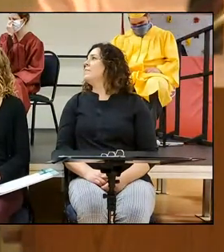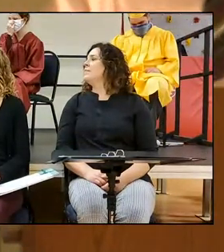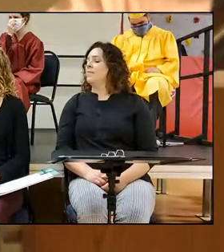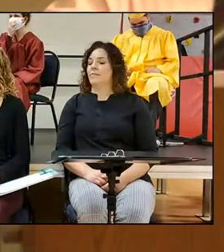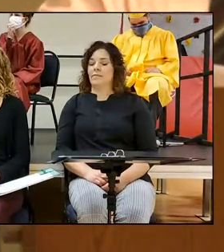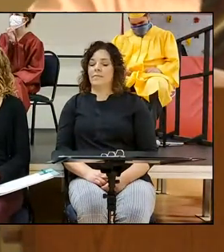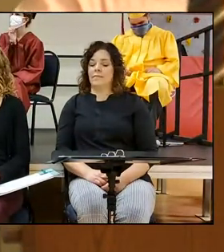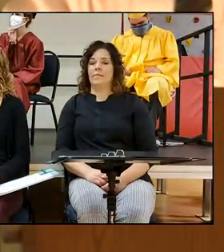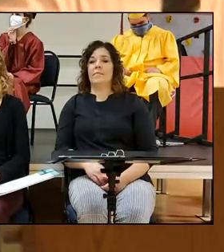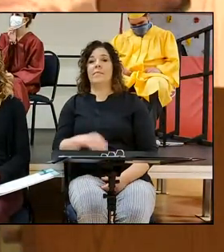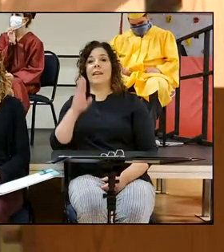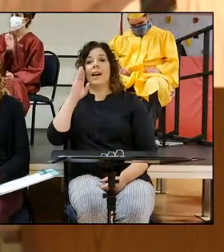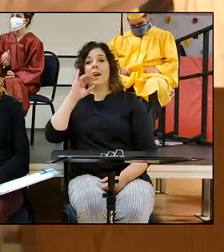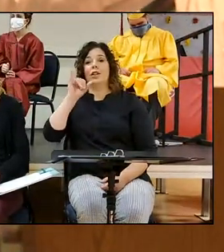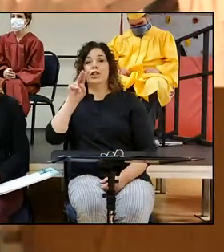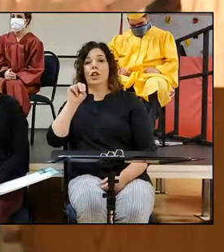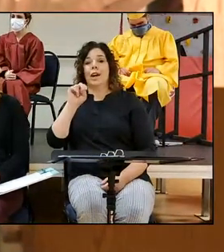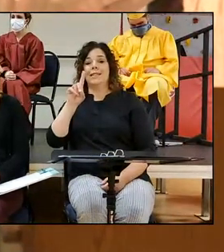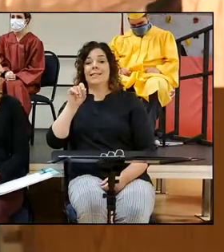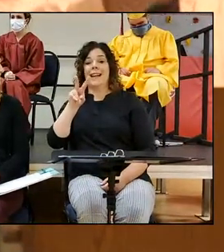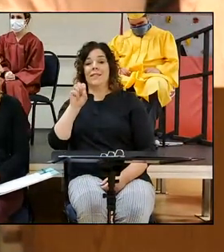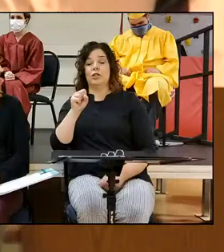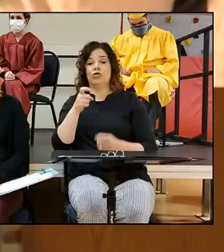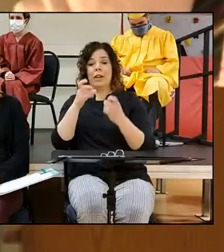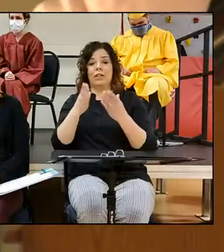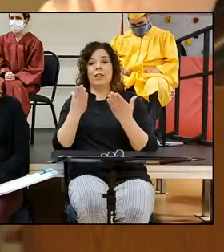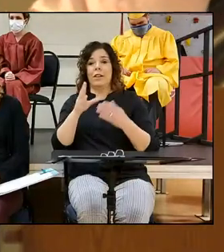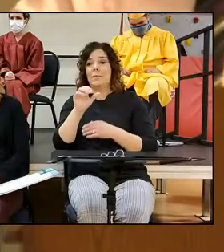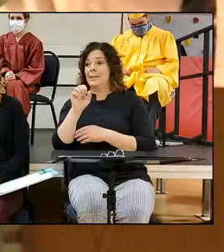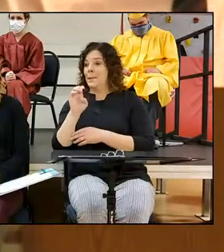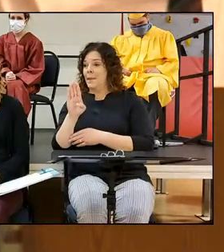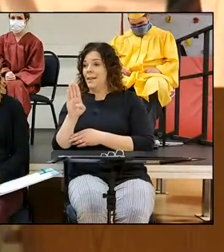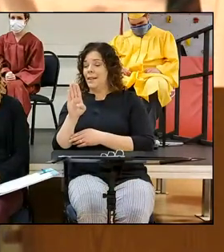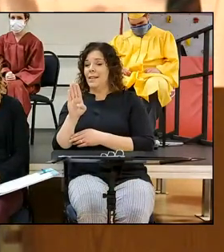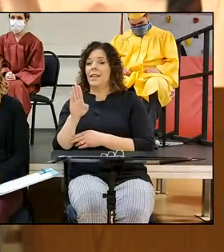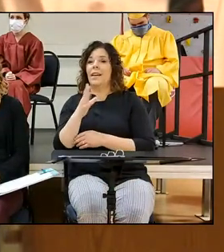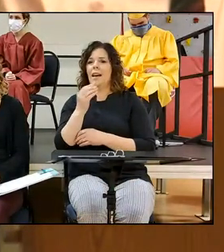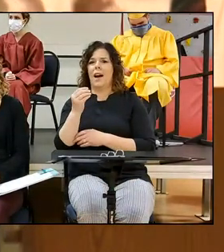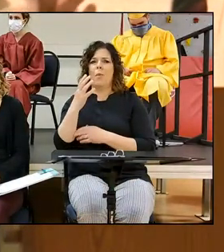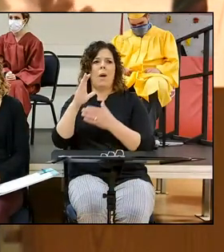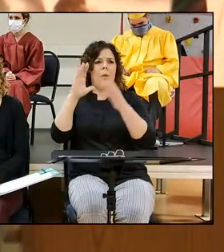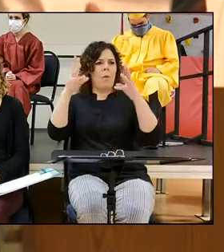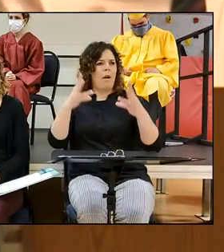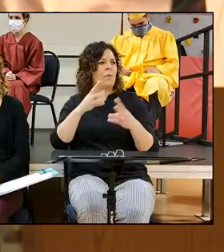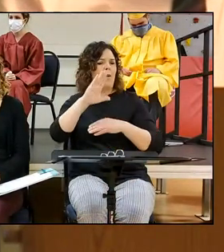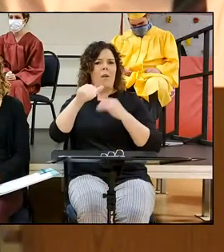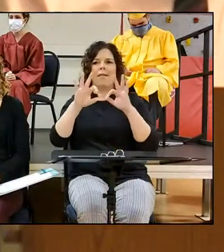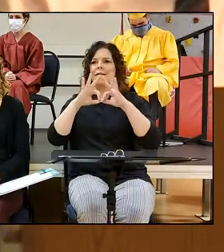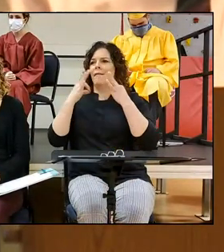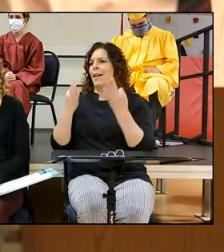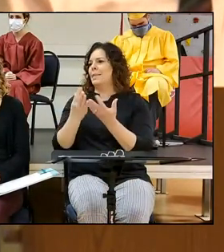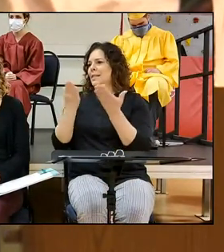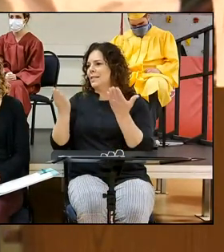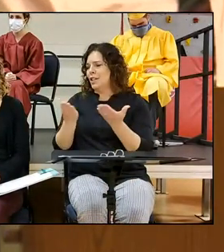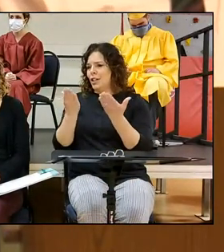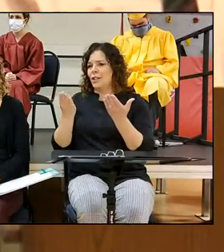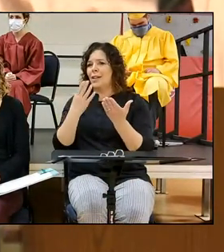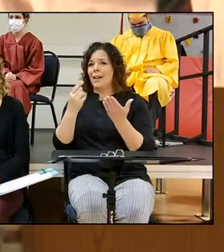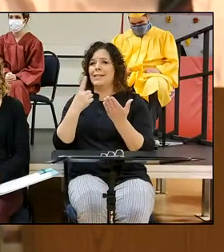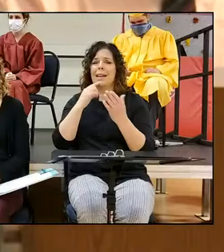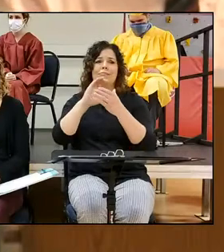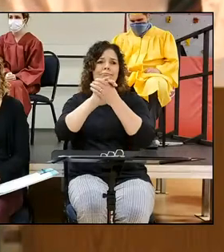He pulled out some notes. John Davis, director here at MSAB. I want to welcome all the families here and